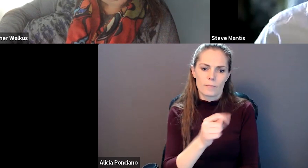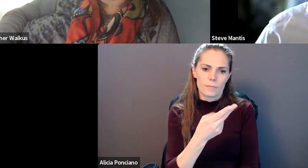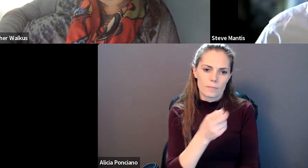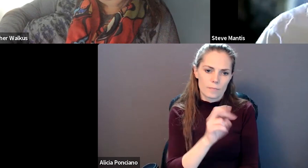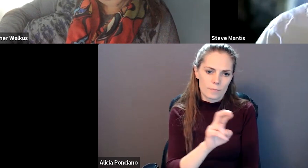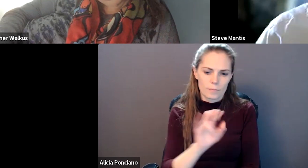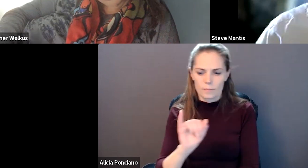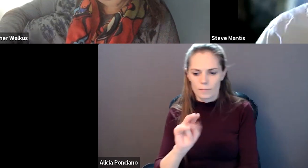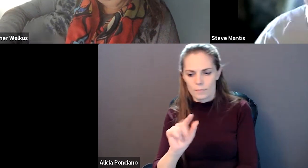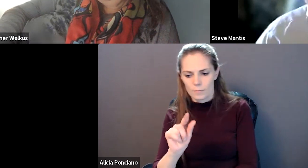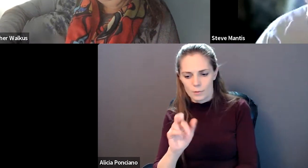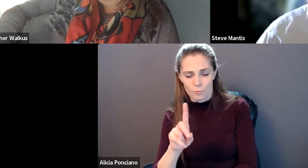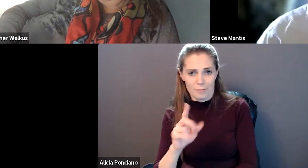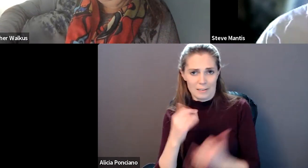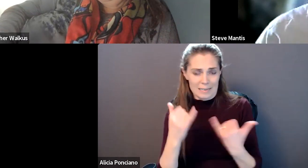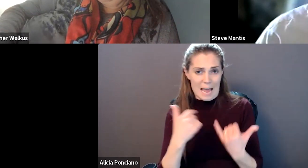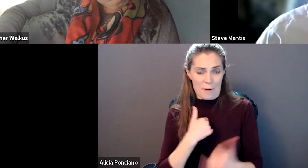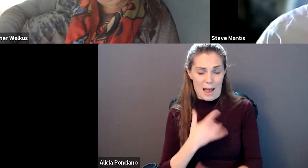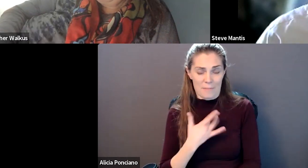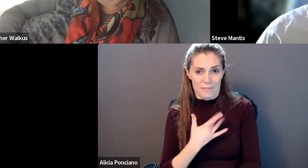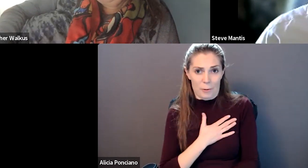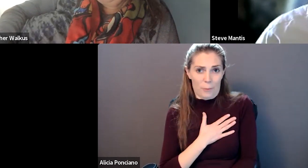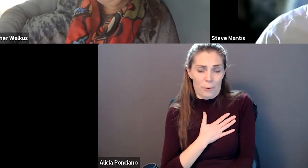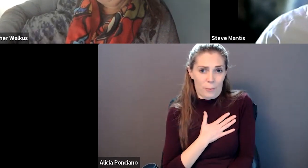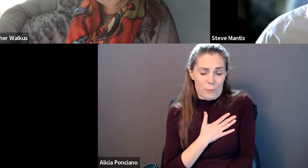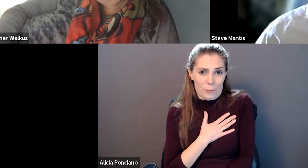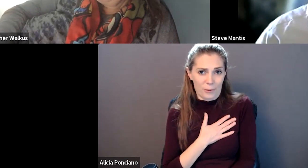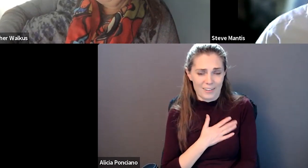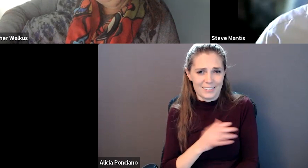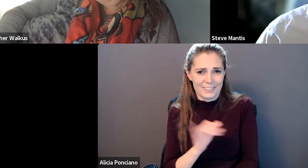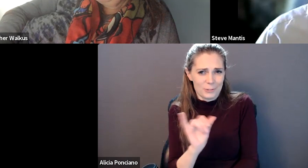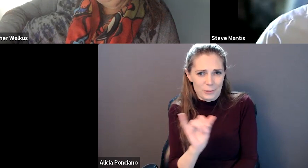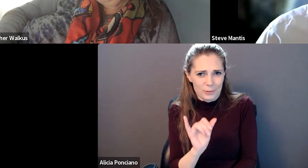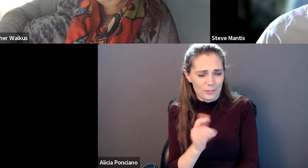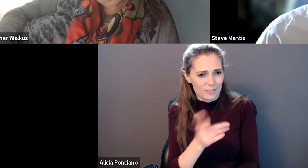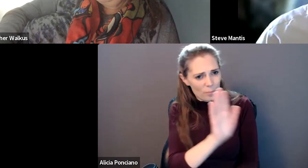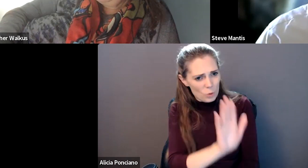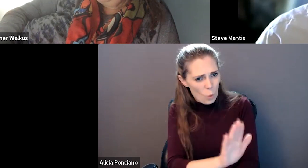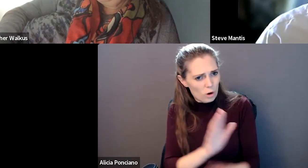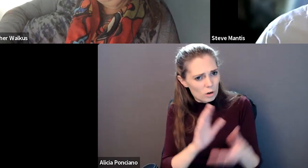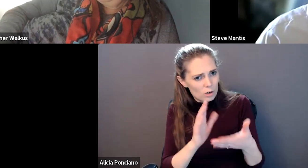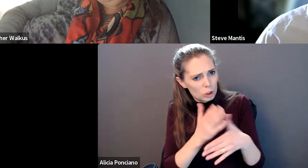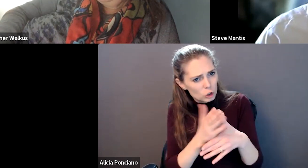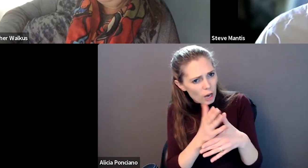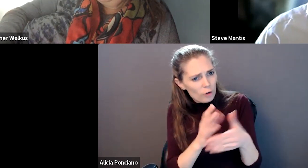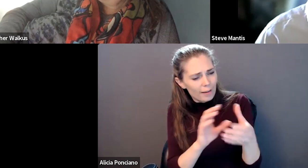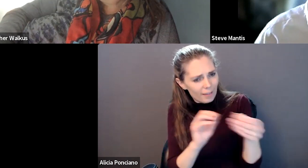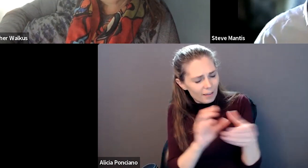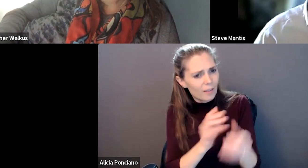I'm feeling all emotional here as well from your sharing that's just happened.